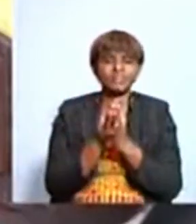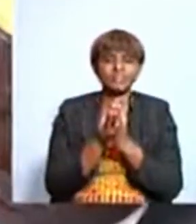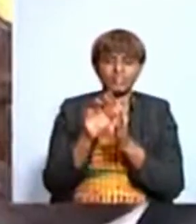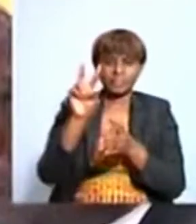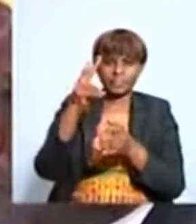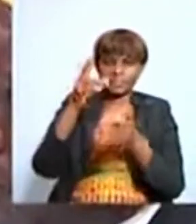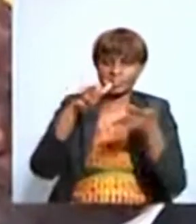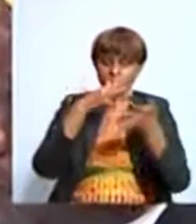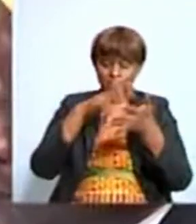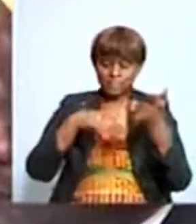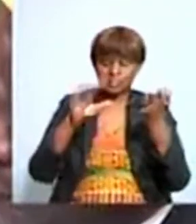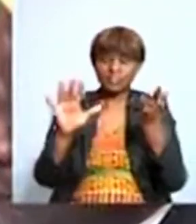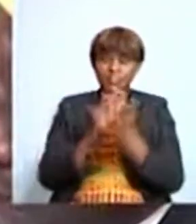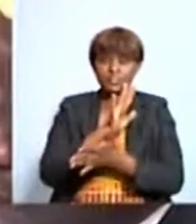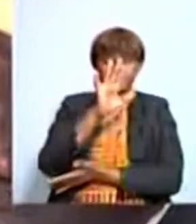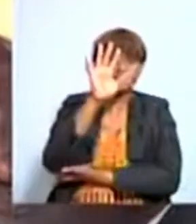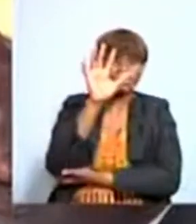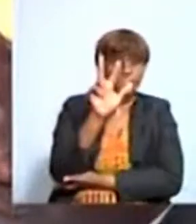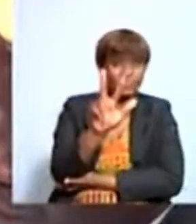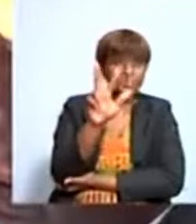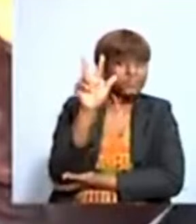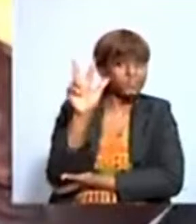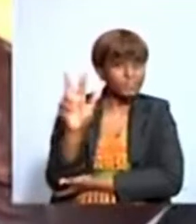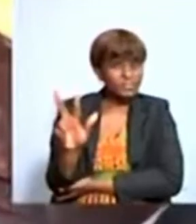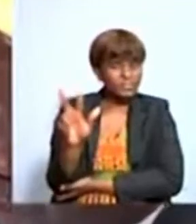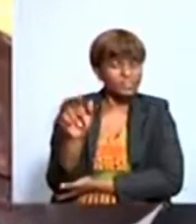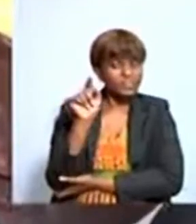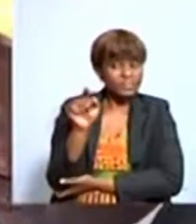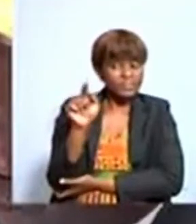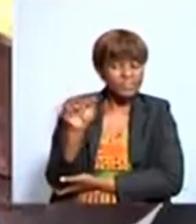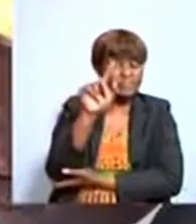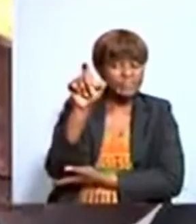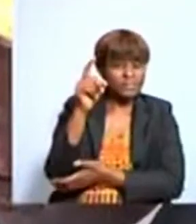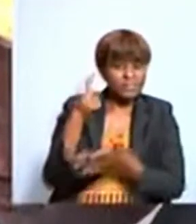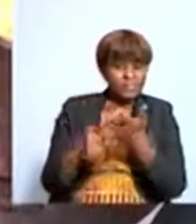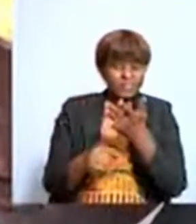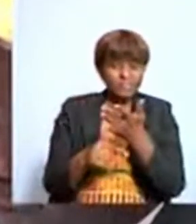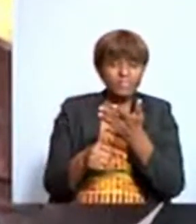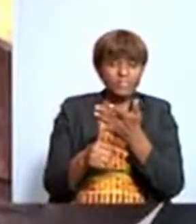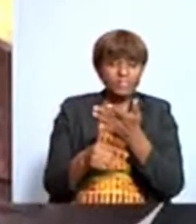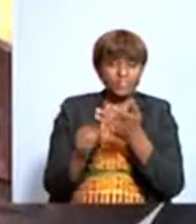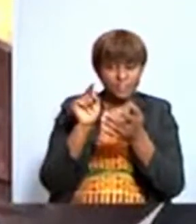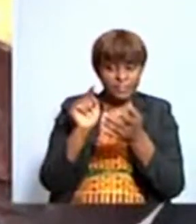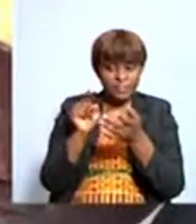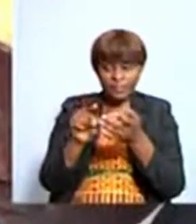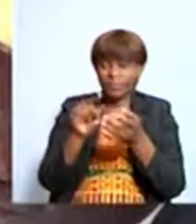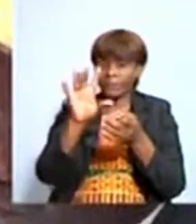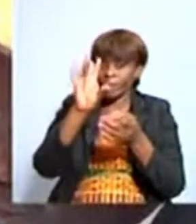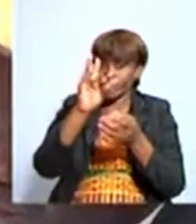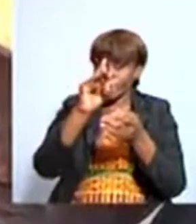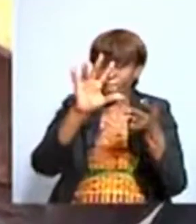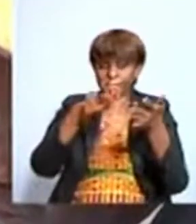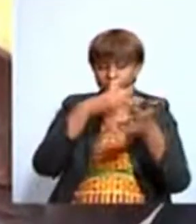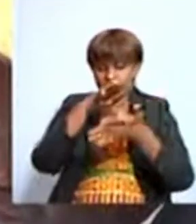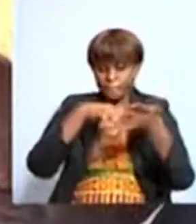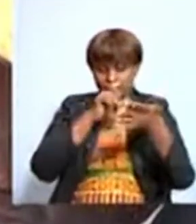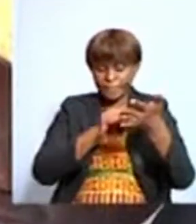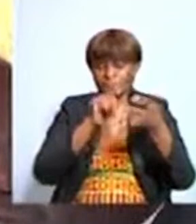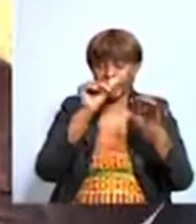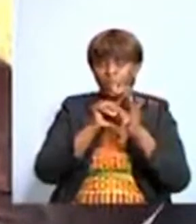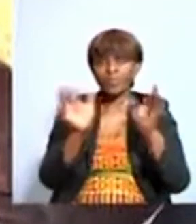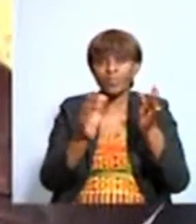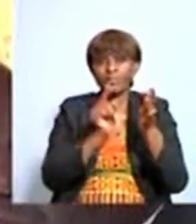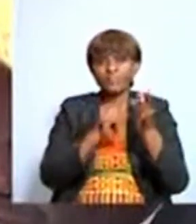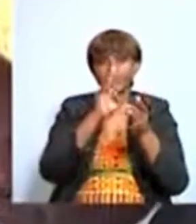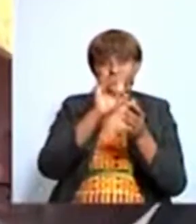Second schedule on page 33. The question is that the second schedule stands part of